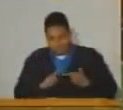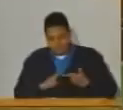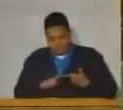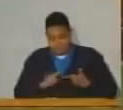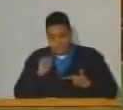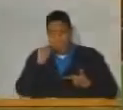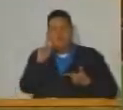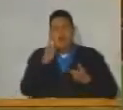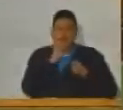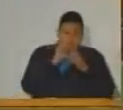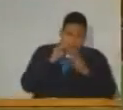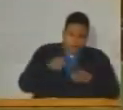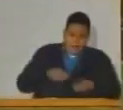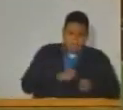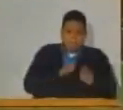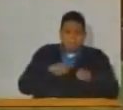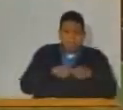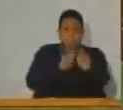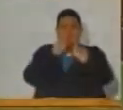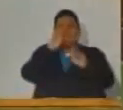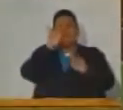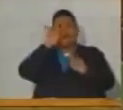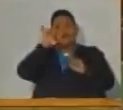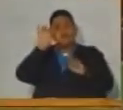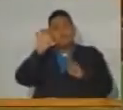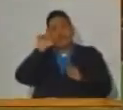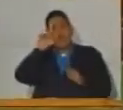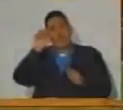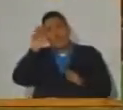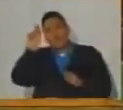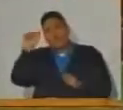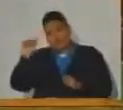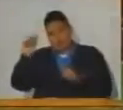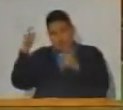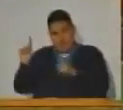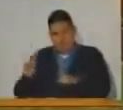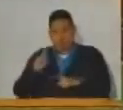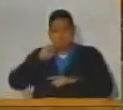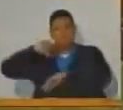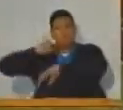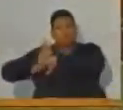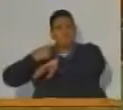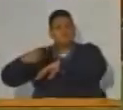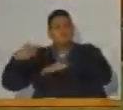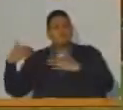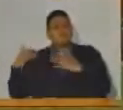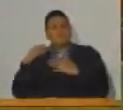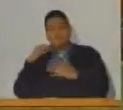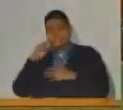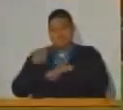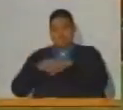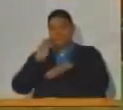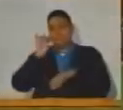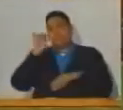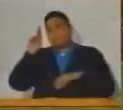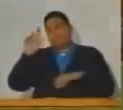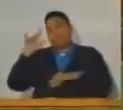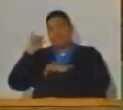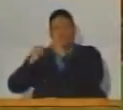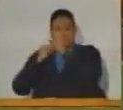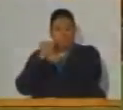of the bauxite and alumina sectors, establishment of a National Minerals Institute,